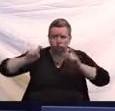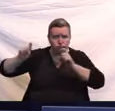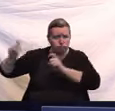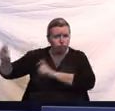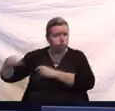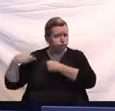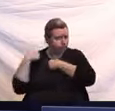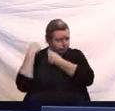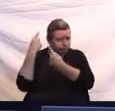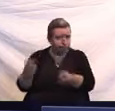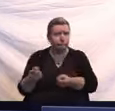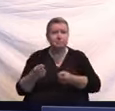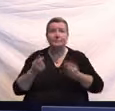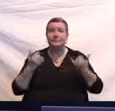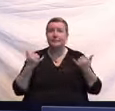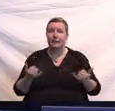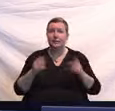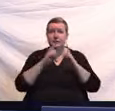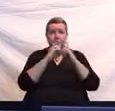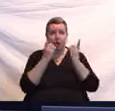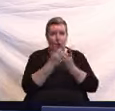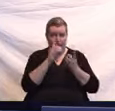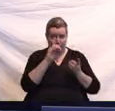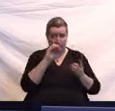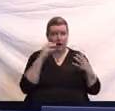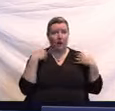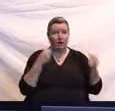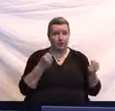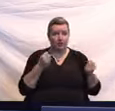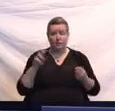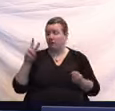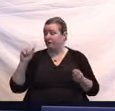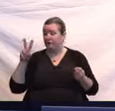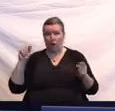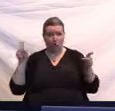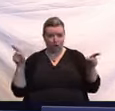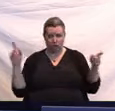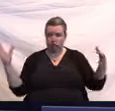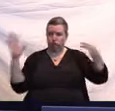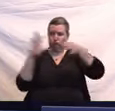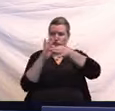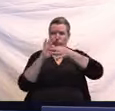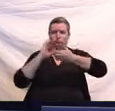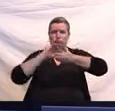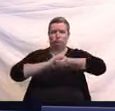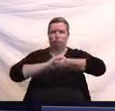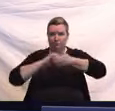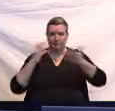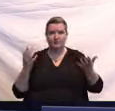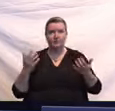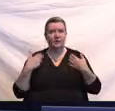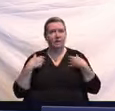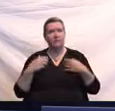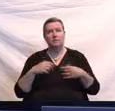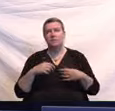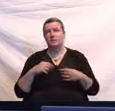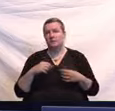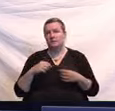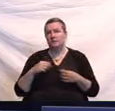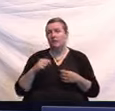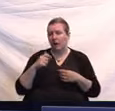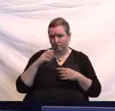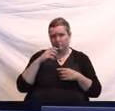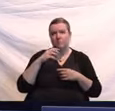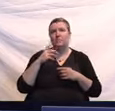Department of Health and Vault have partnered on a free, at-home COVID-19